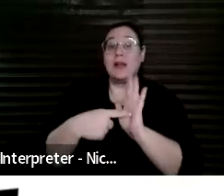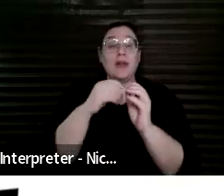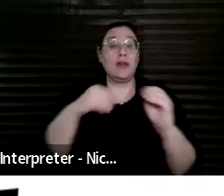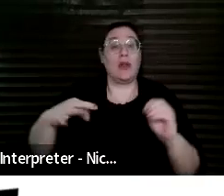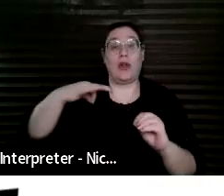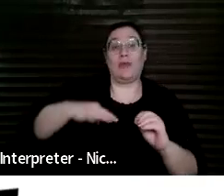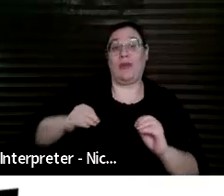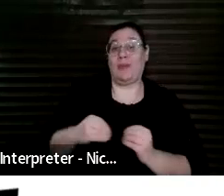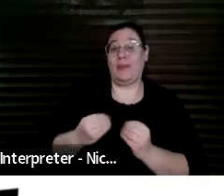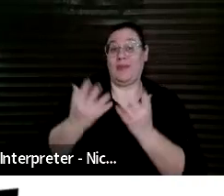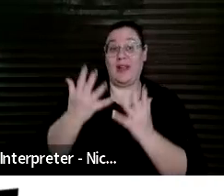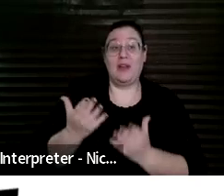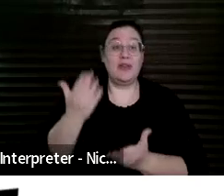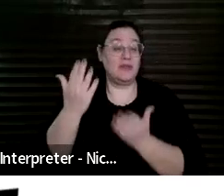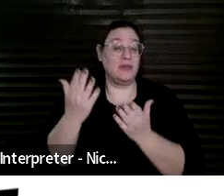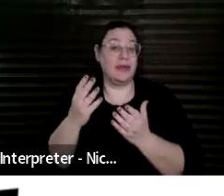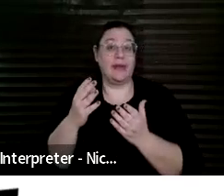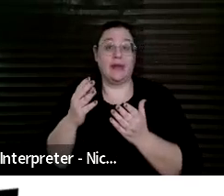individuals.